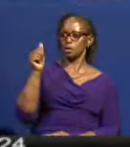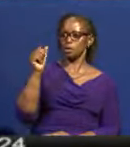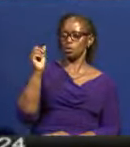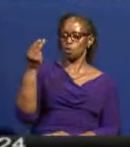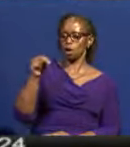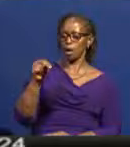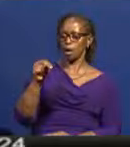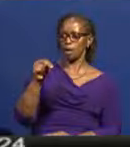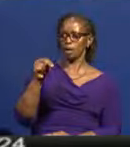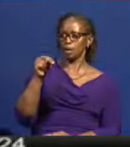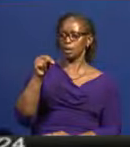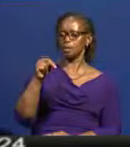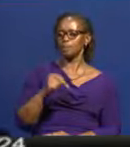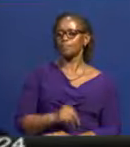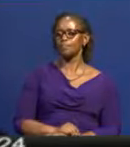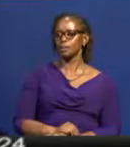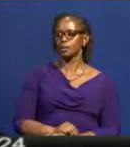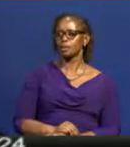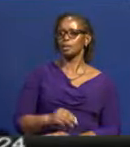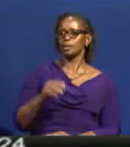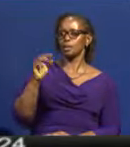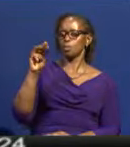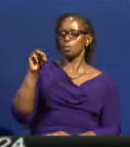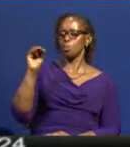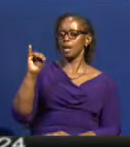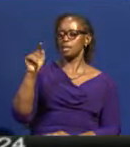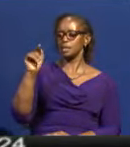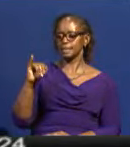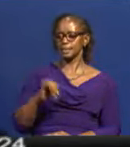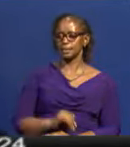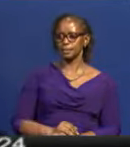John Kiaria Wainaina, Shadrach Mwiti,